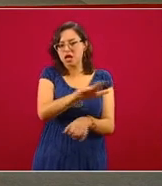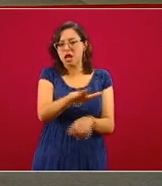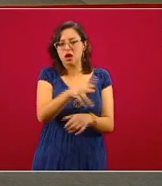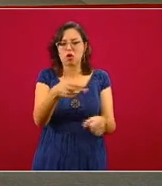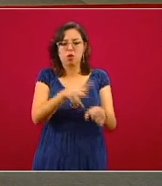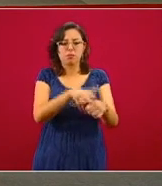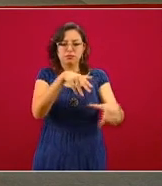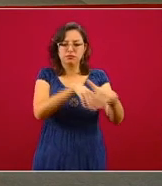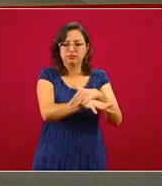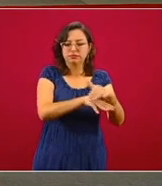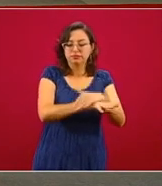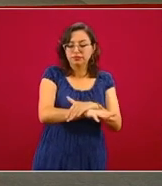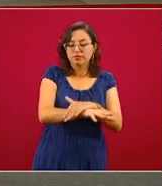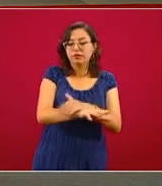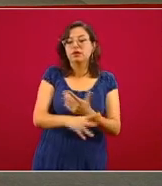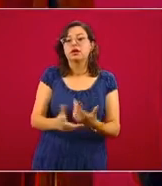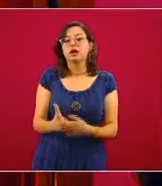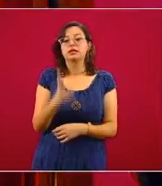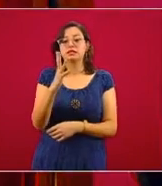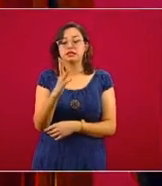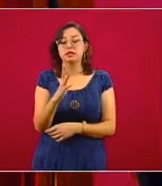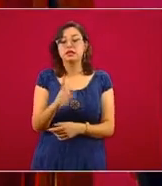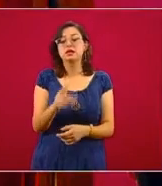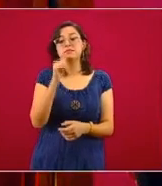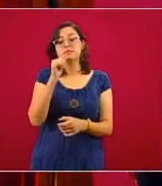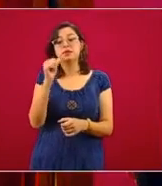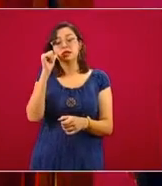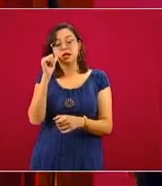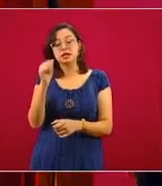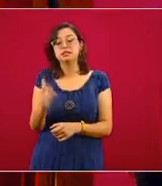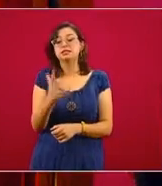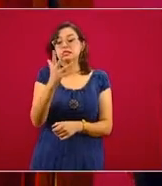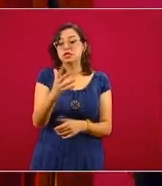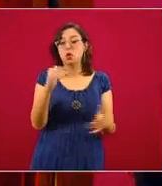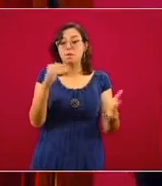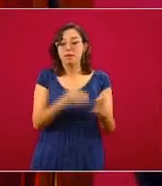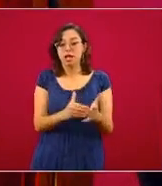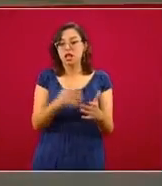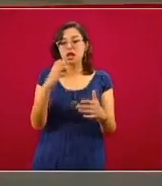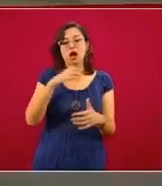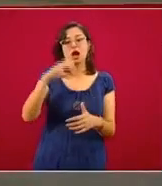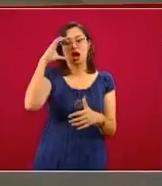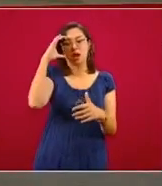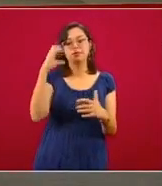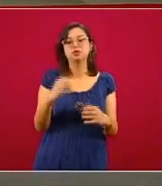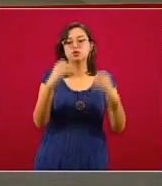were not intubated patients. They were stable hospitalized patients.